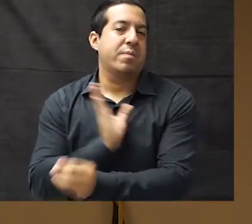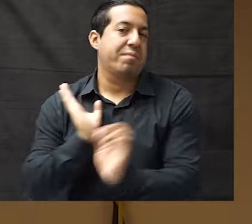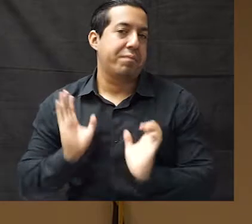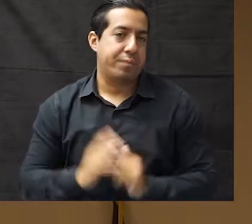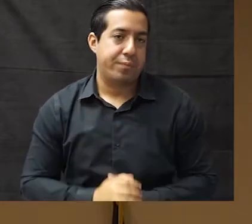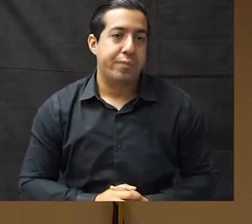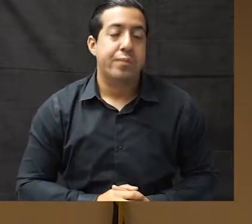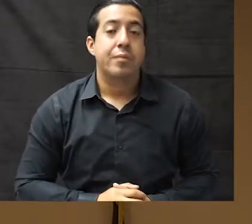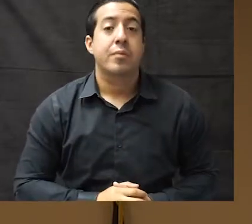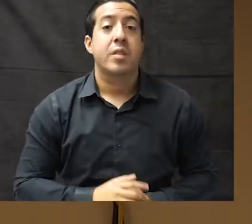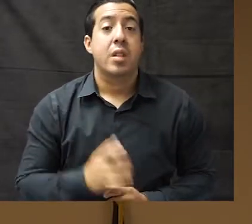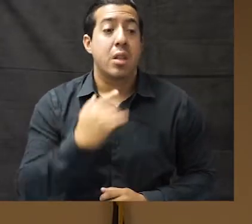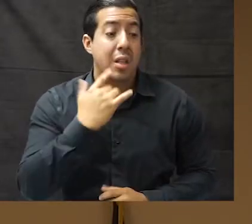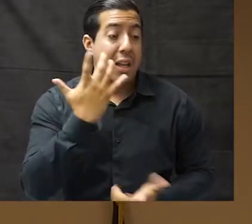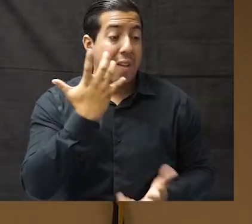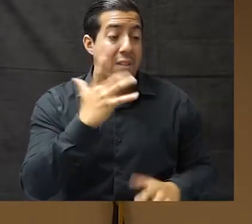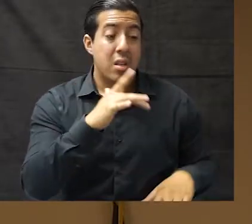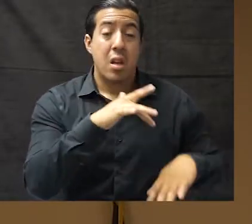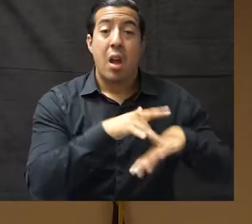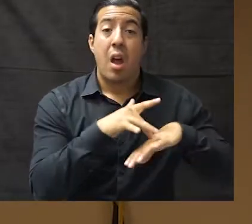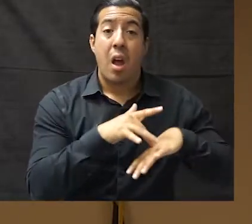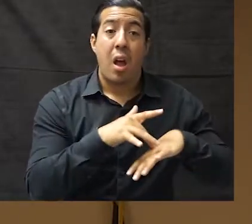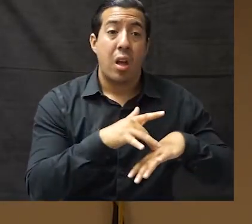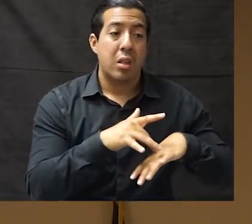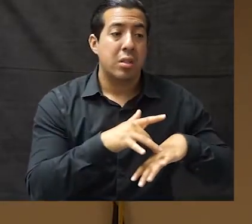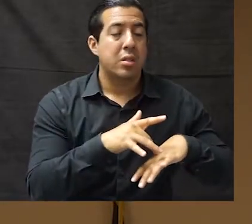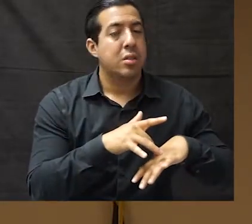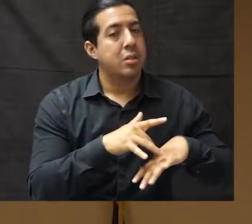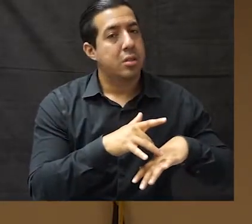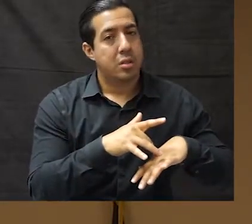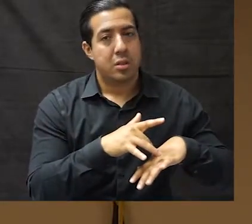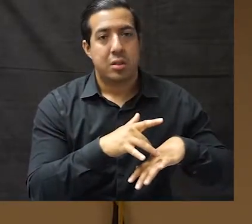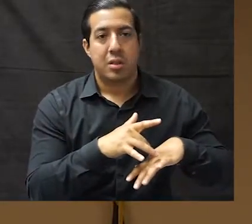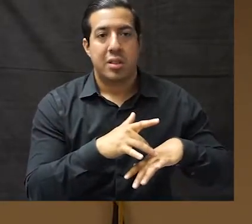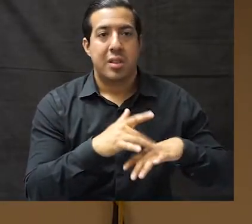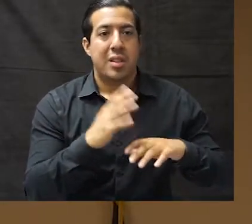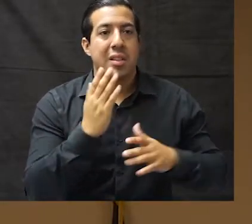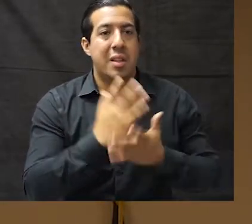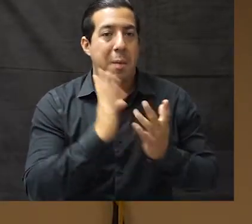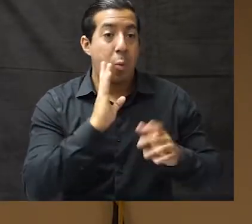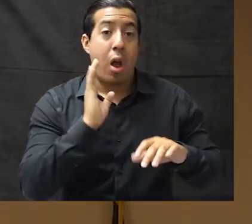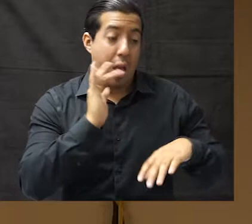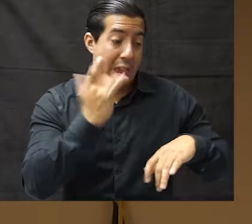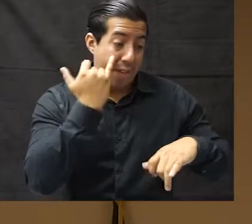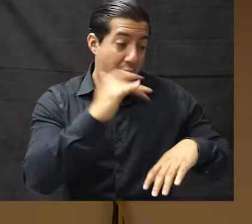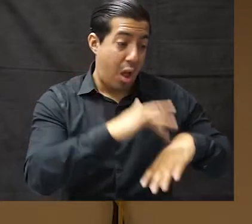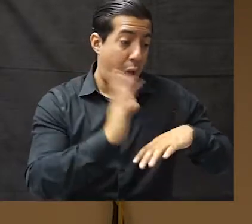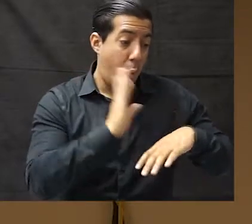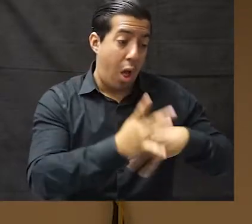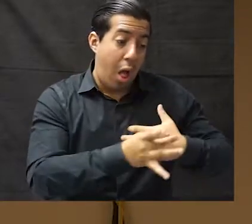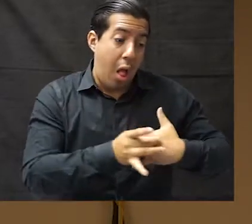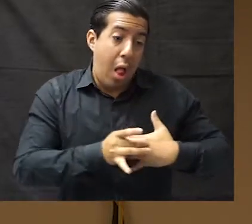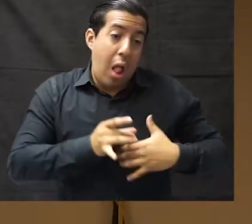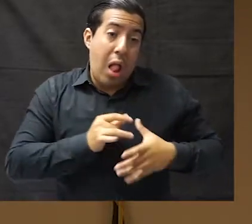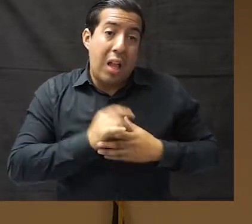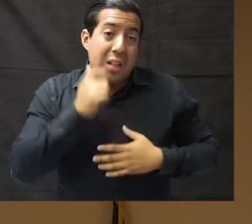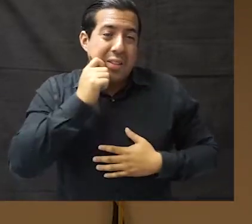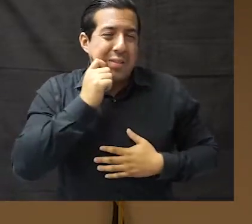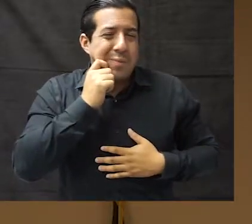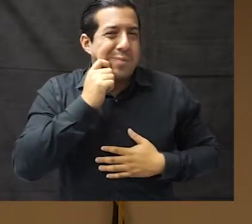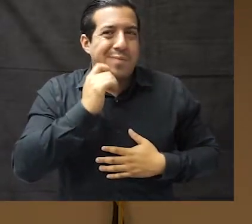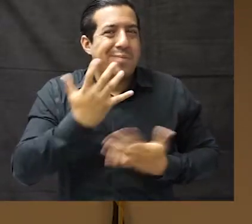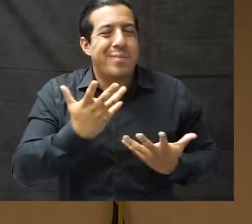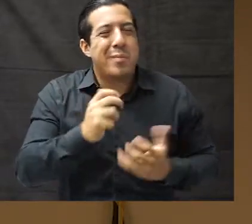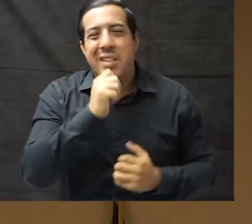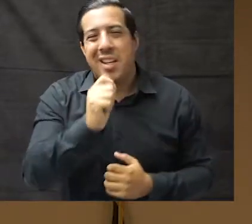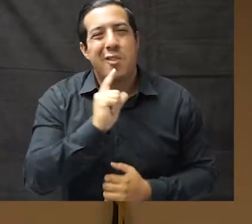It's not likely to go through your skin very easily. But if you pick it up like a dusty table that's got it on there, and you pick it up, my